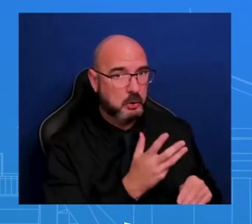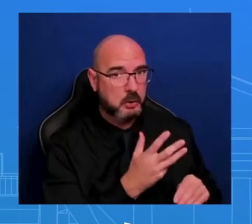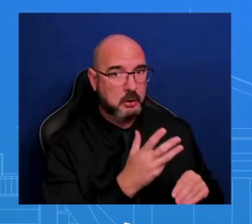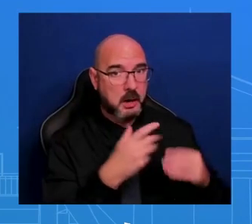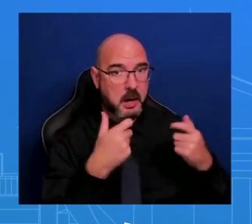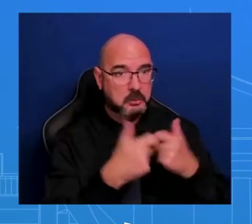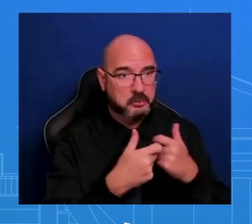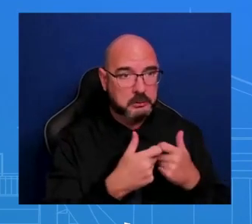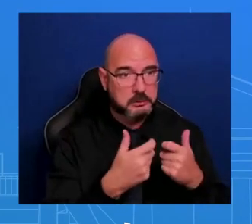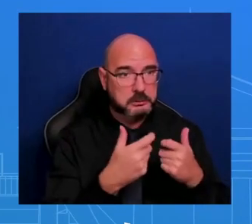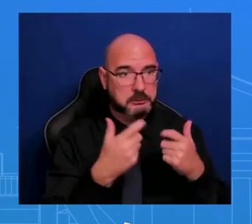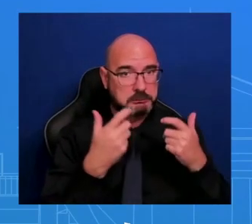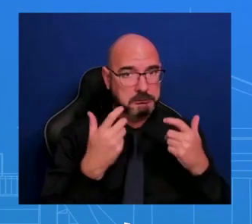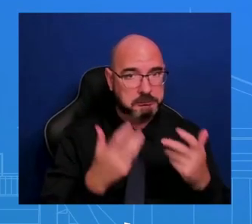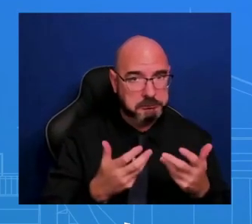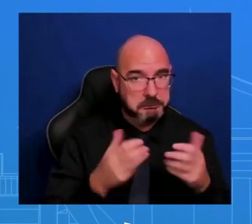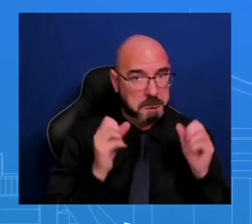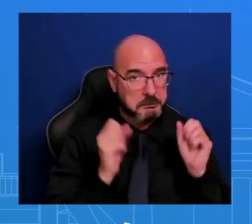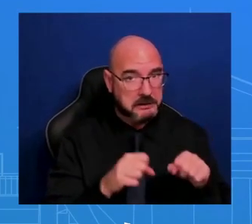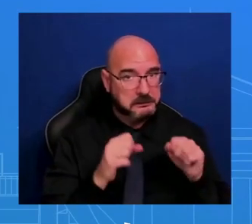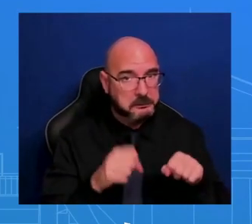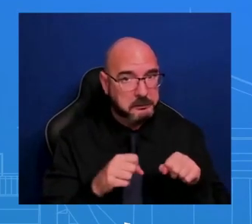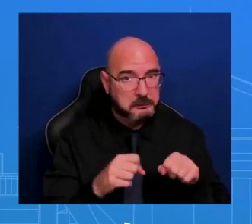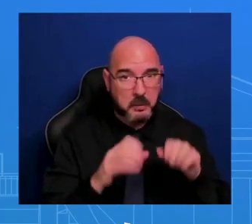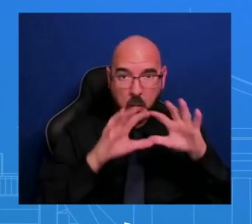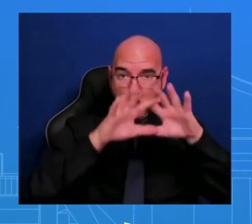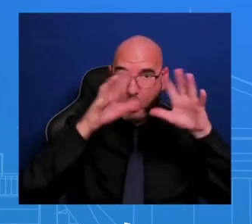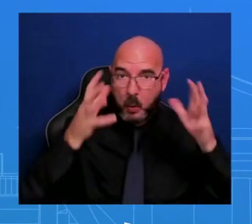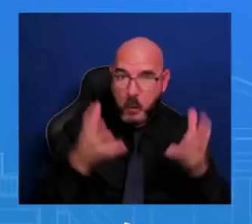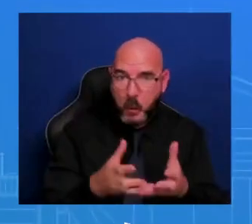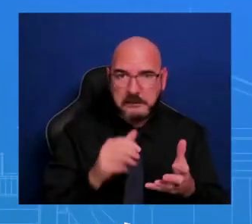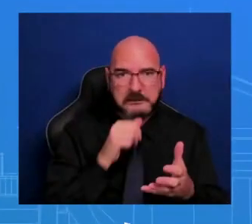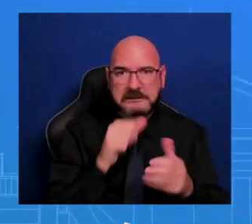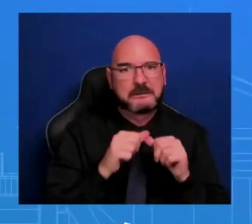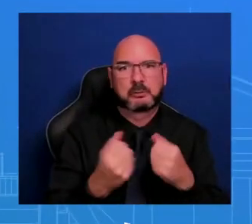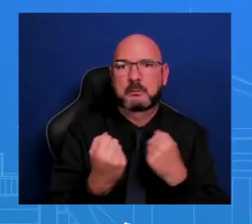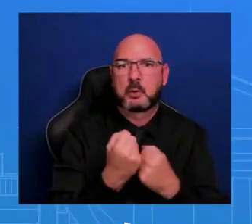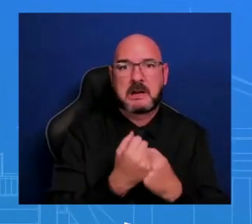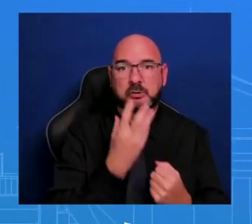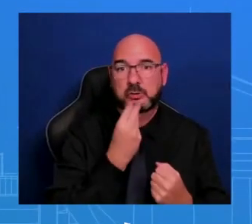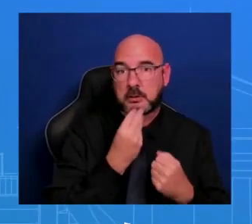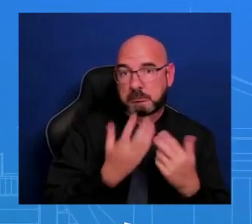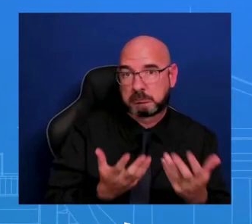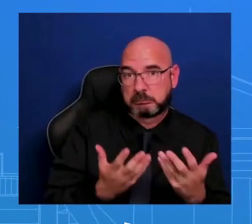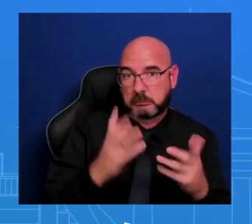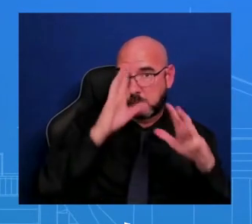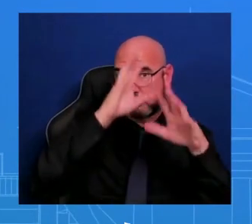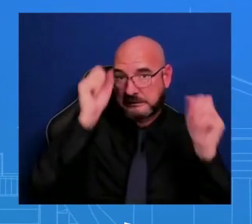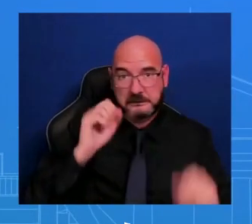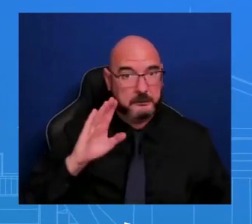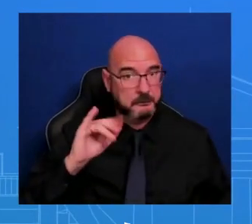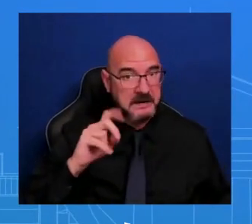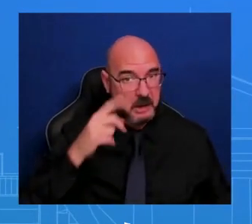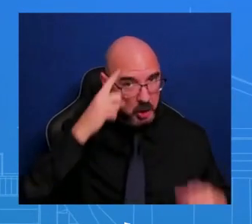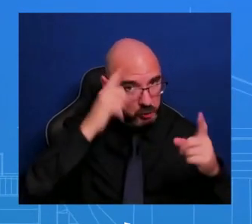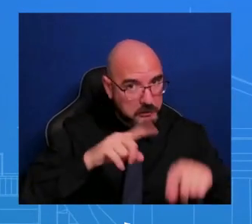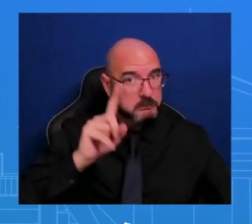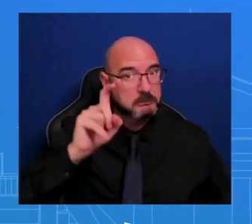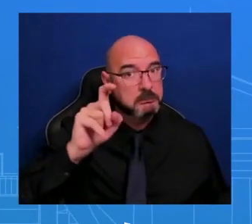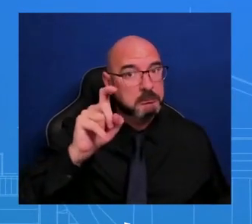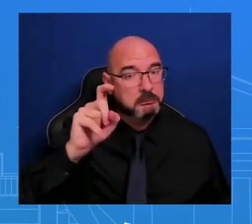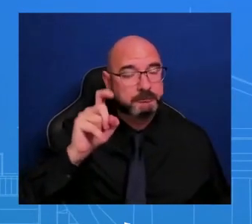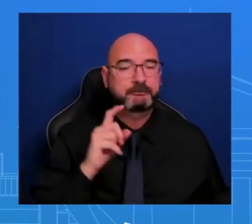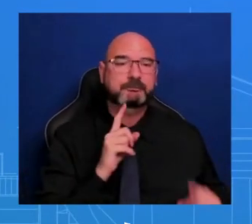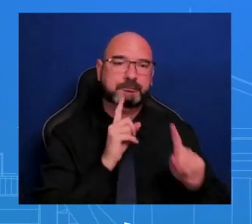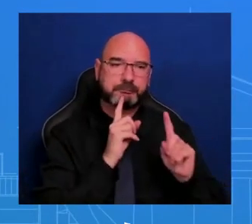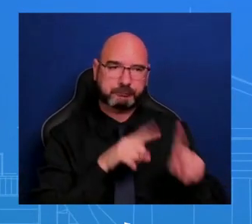global support for Israel. I'm wondering if President Biden agrees with that as well. He's been talking again to Prime Minister Netanyahu, and we've been speaking to the